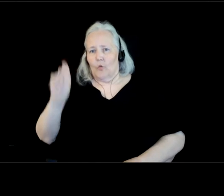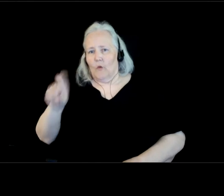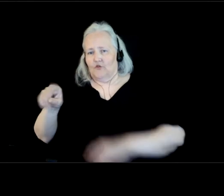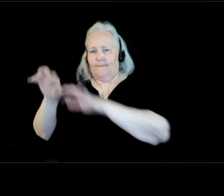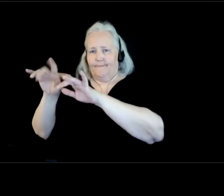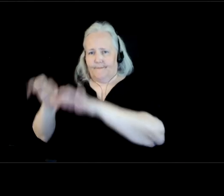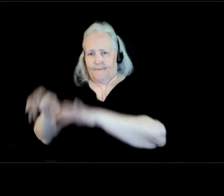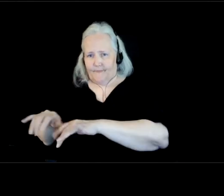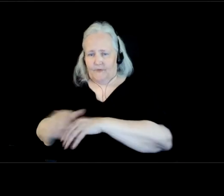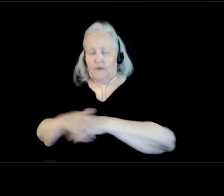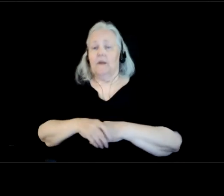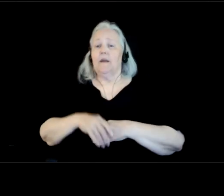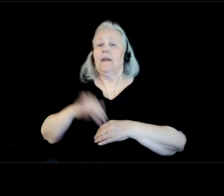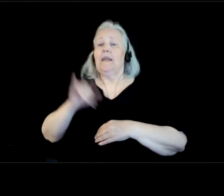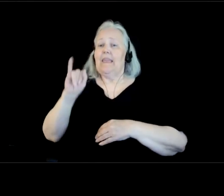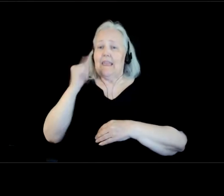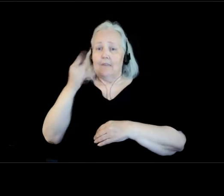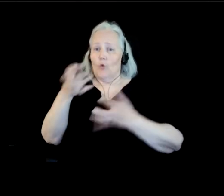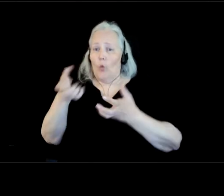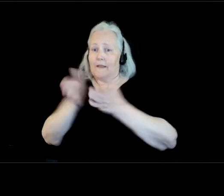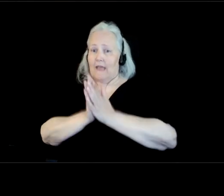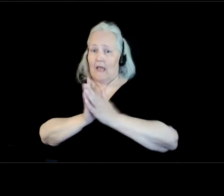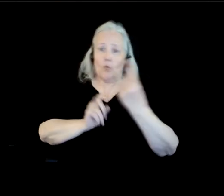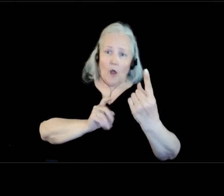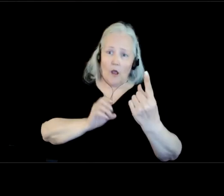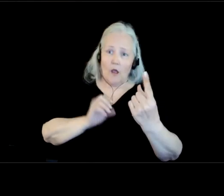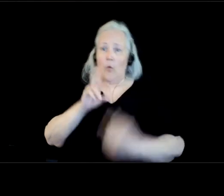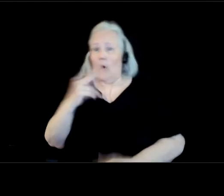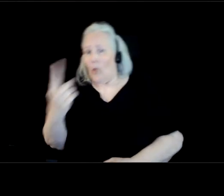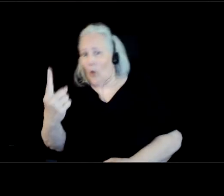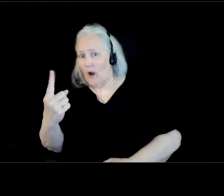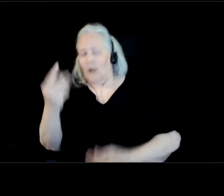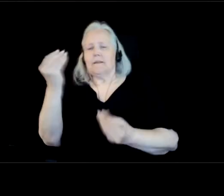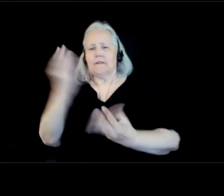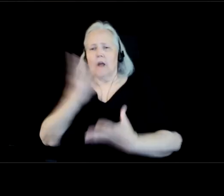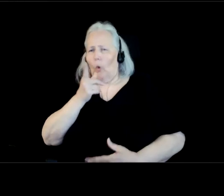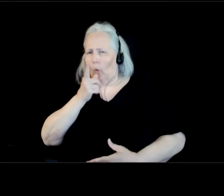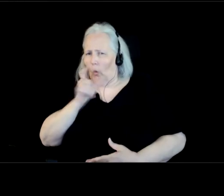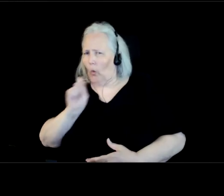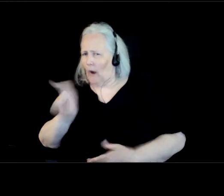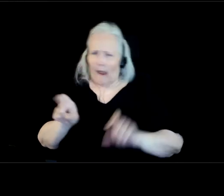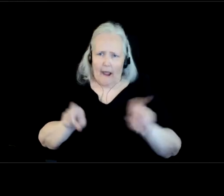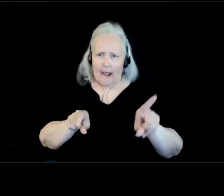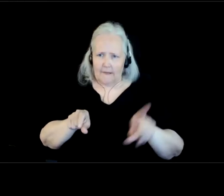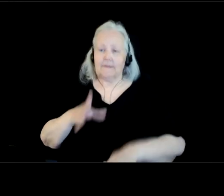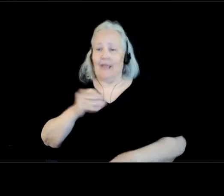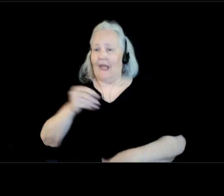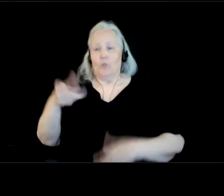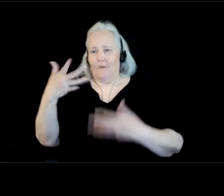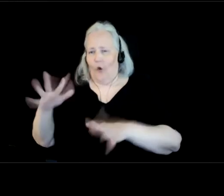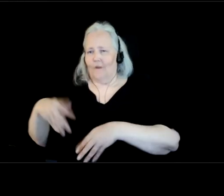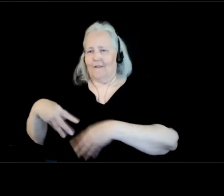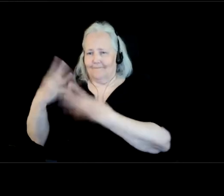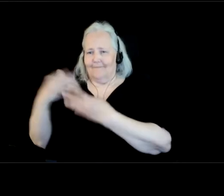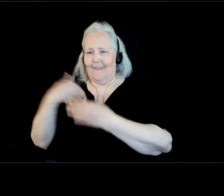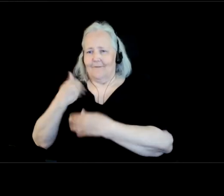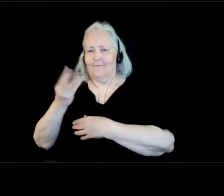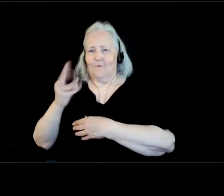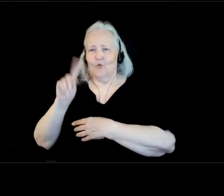it's for a specific panelist, please let us know which one. And we've already got a couple, so we will start answering